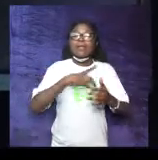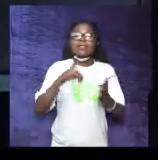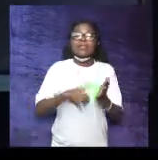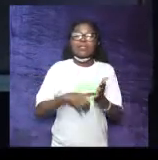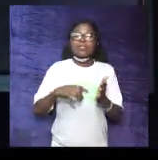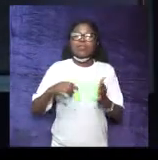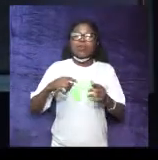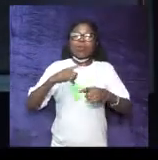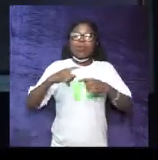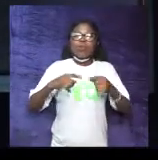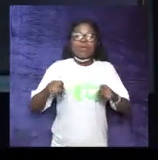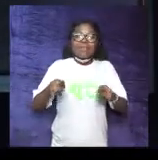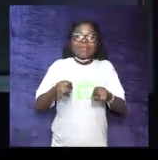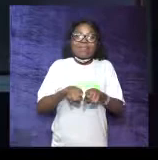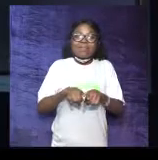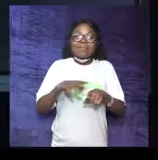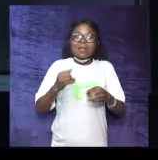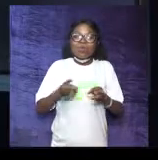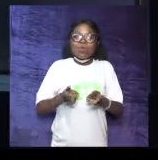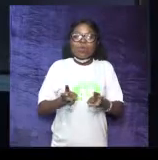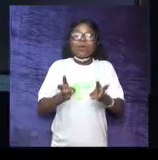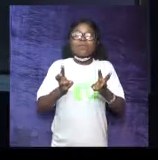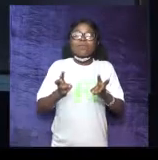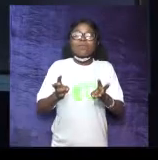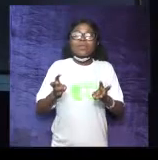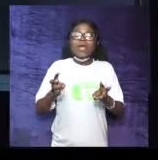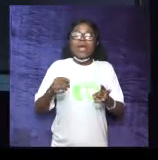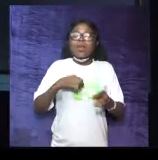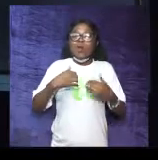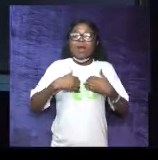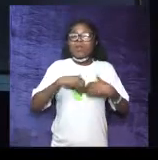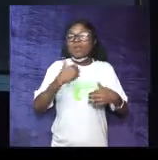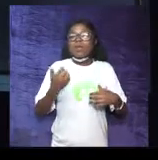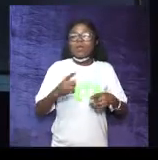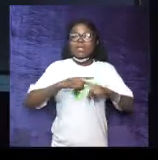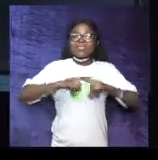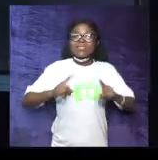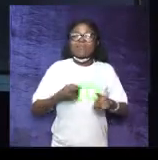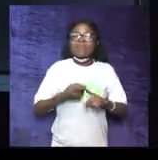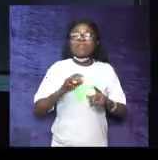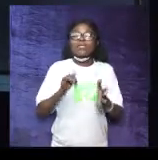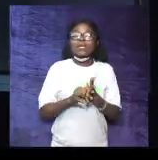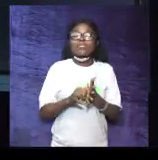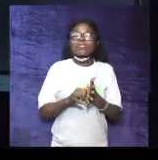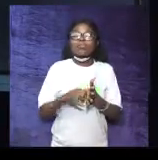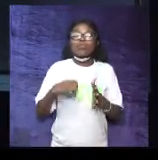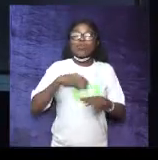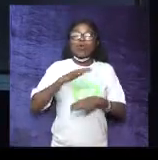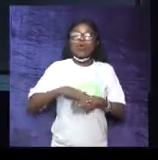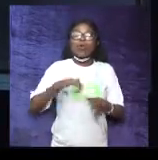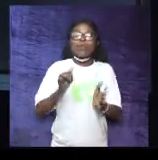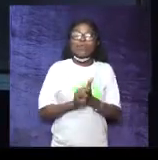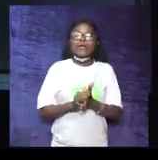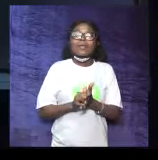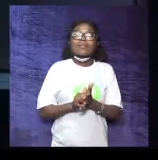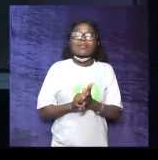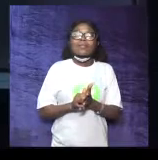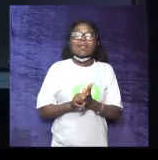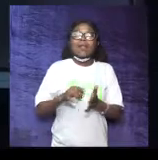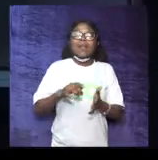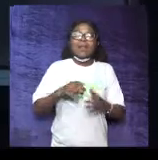direction, and you now have another straight line that is not parallel to them, crossing them, we call that line